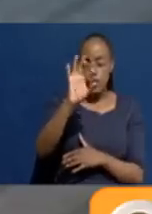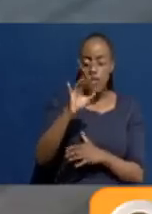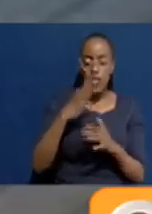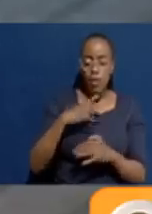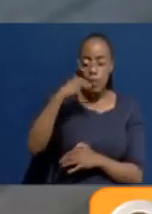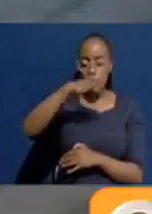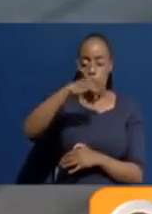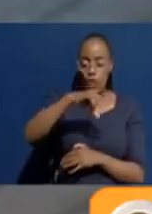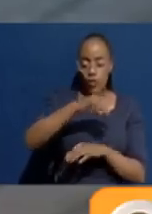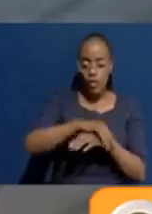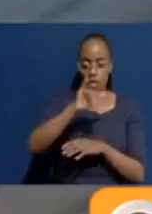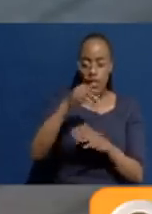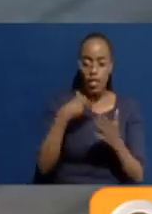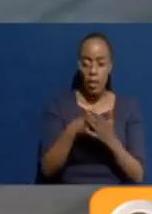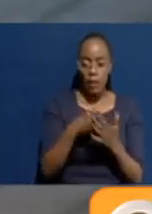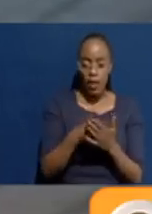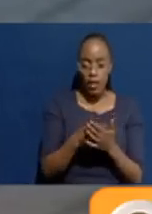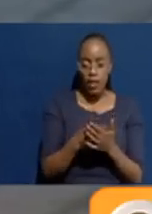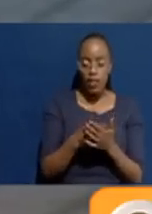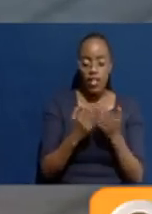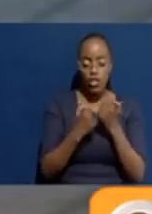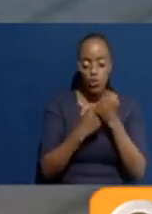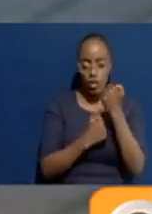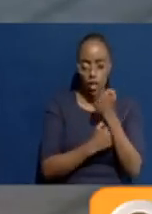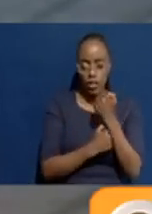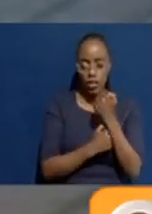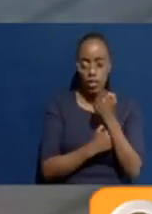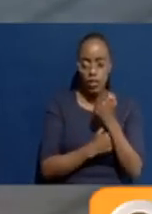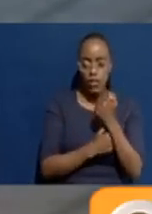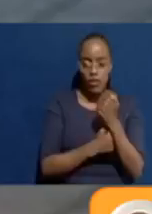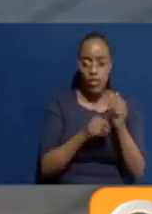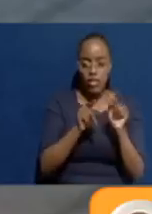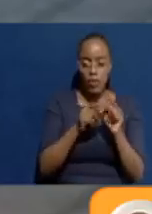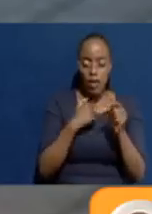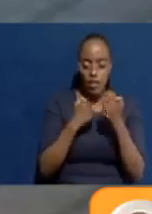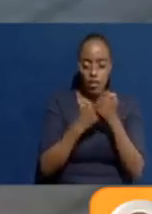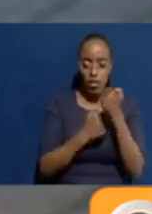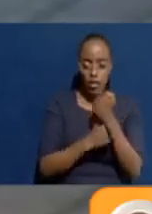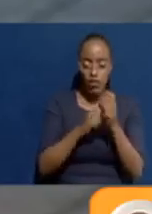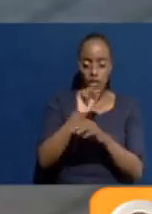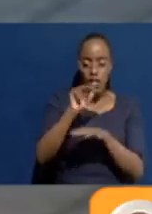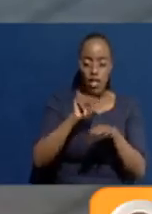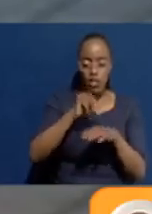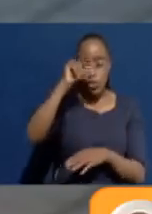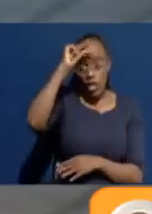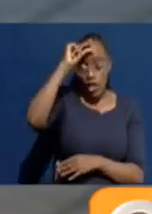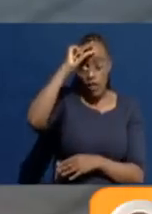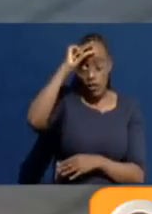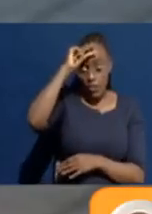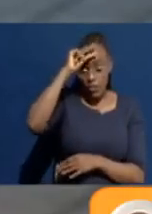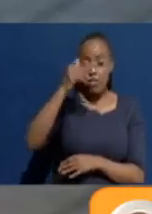bursaries and scholarships. There's actually a scholarship scheme for the national government. There's